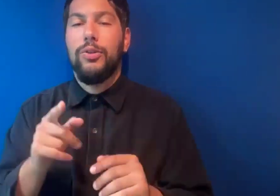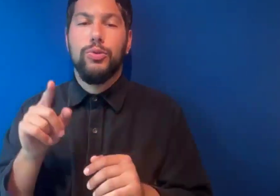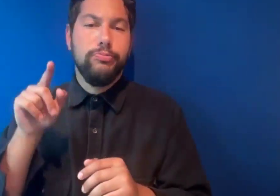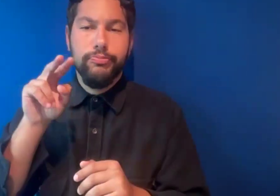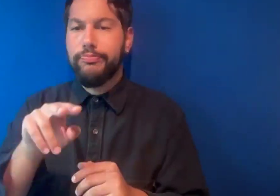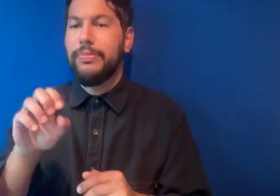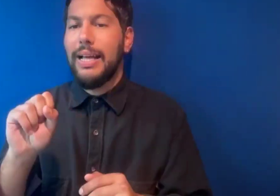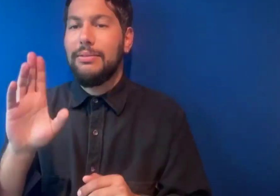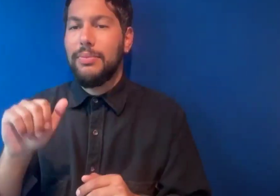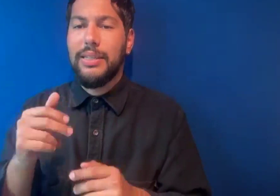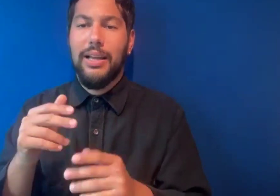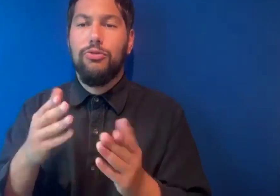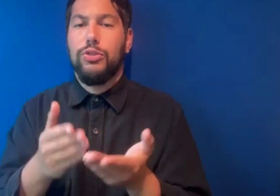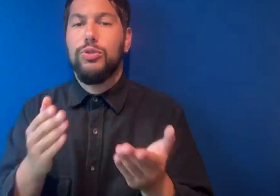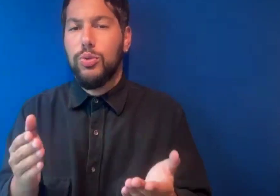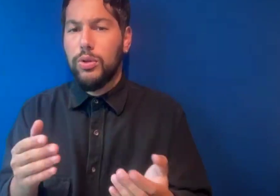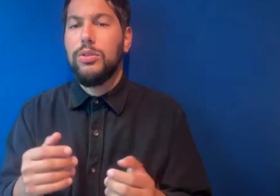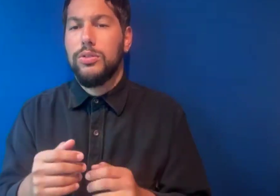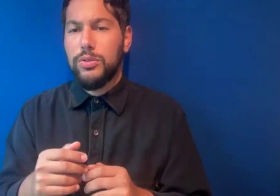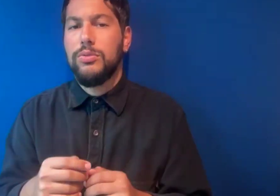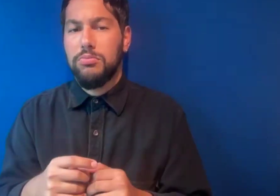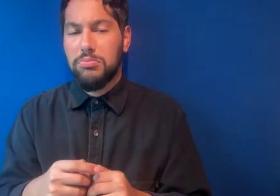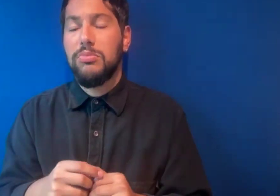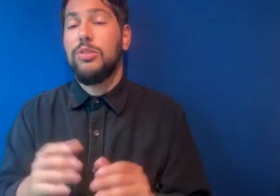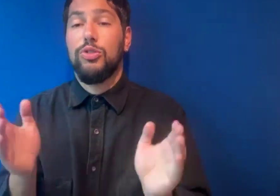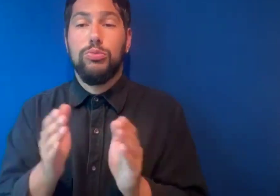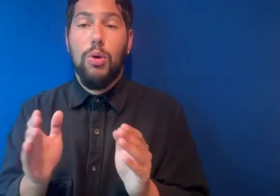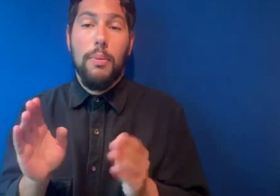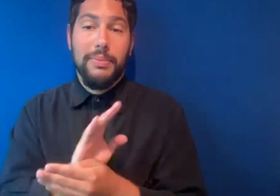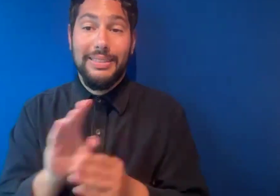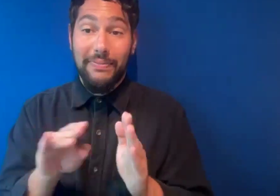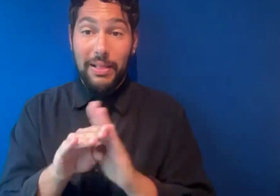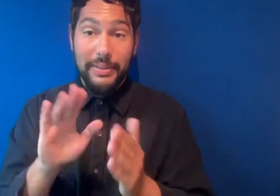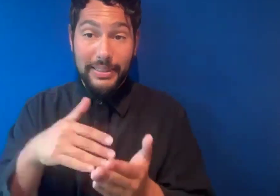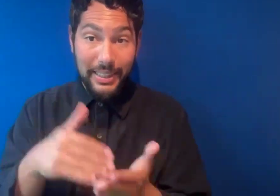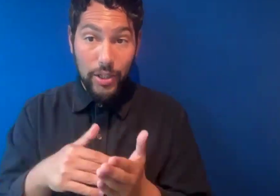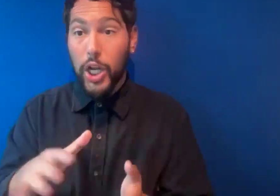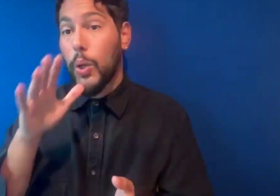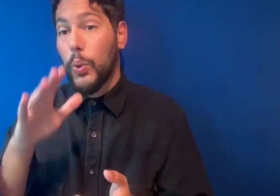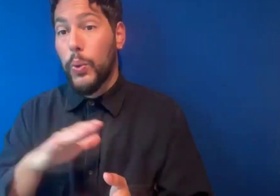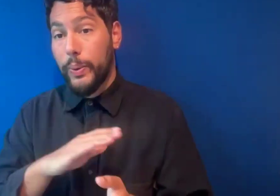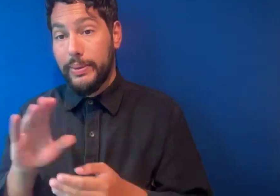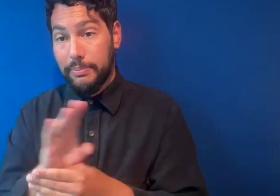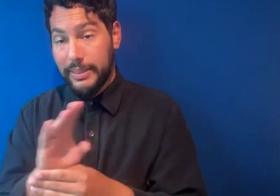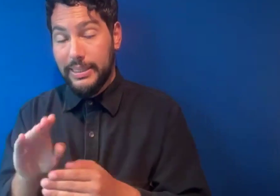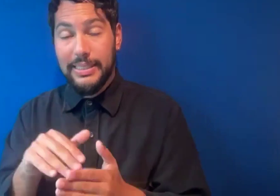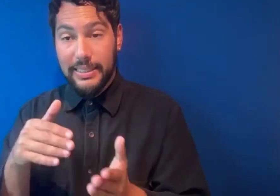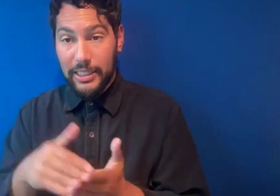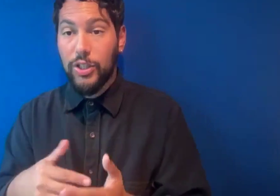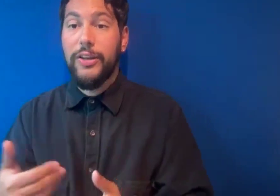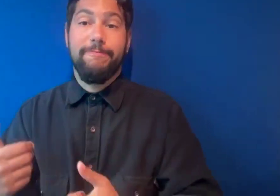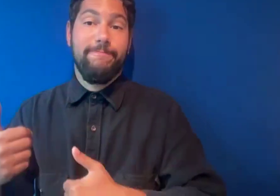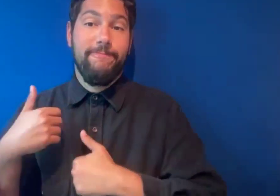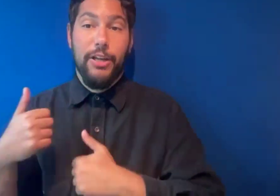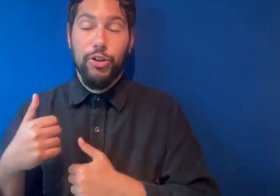resource partners. There's the small business development centers, there's the women's business centers, there's the veteran business